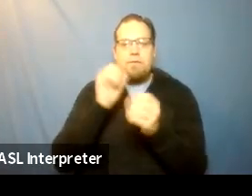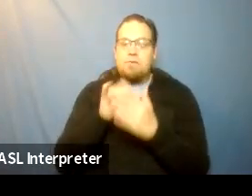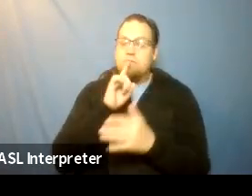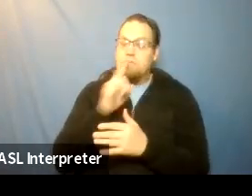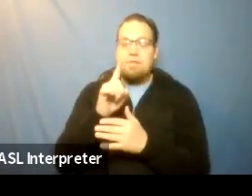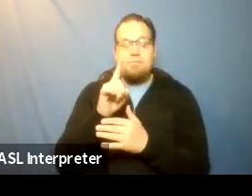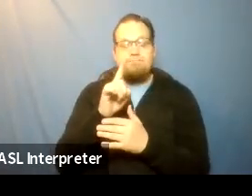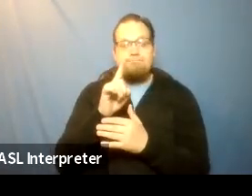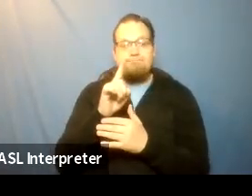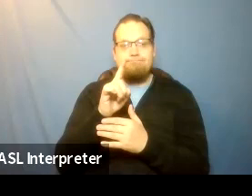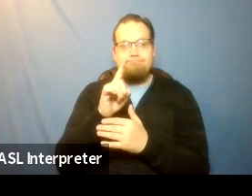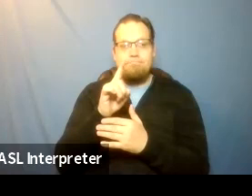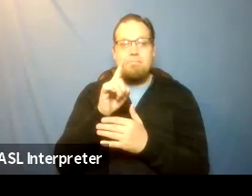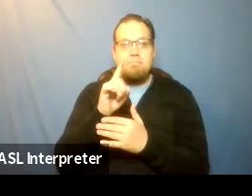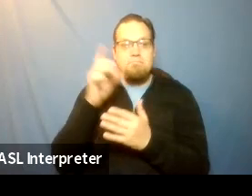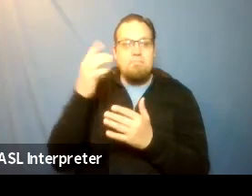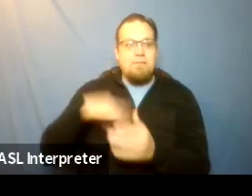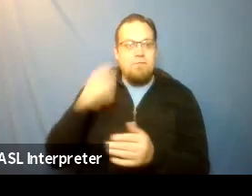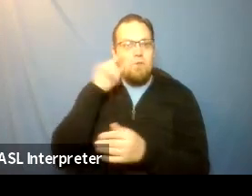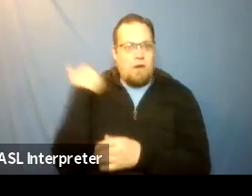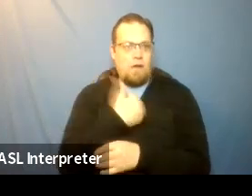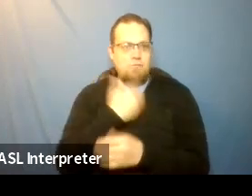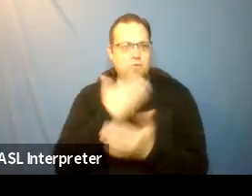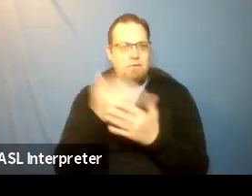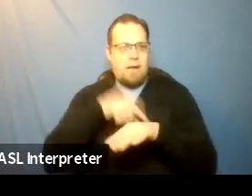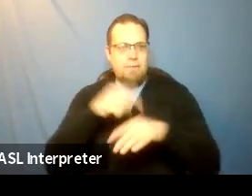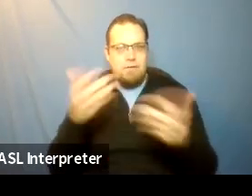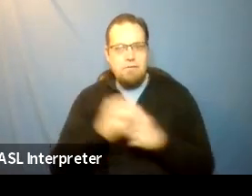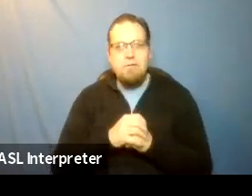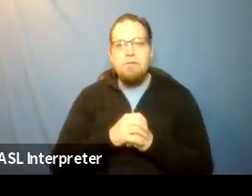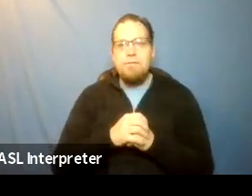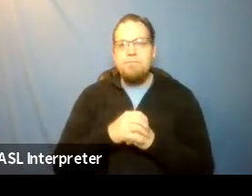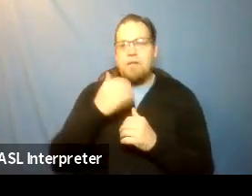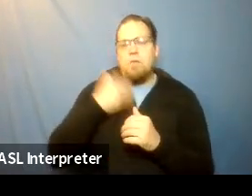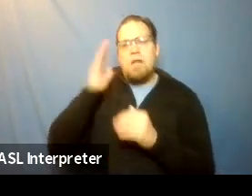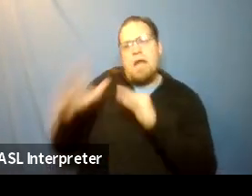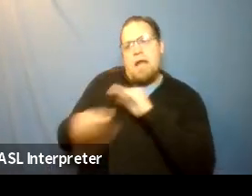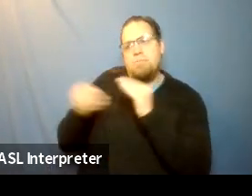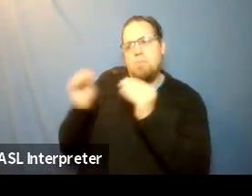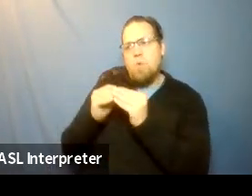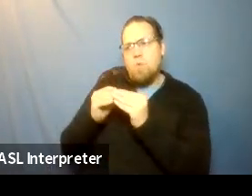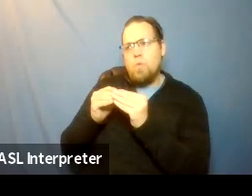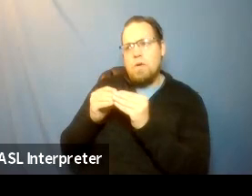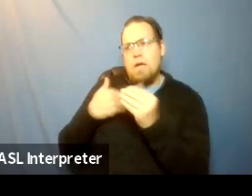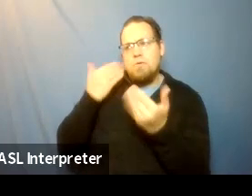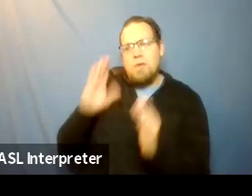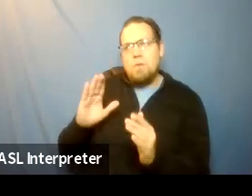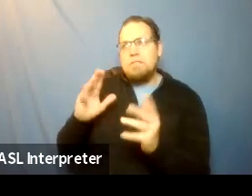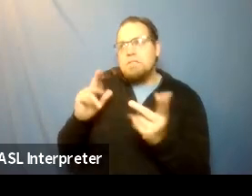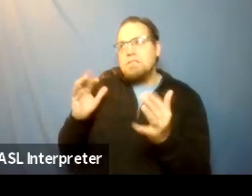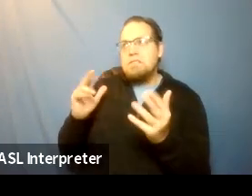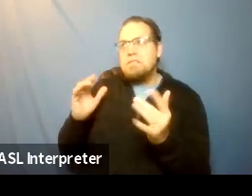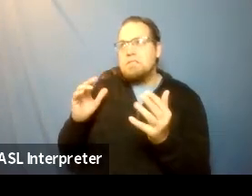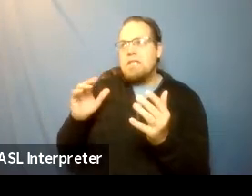really convenient and timely for us. And I guess I'll add on just a little bit more, because I don't know.